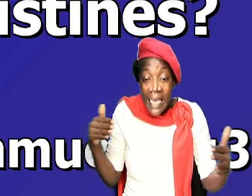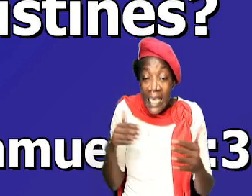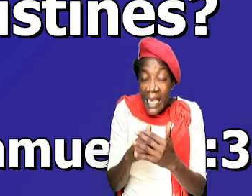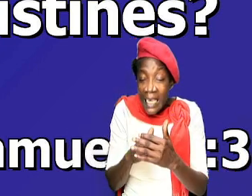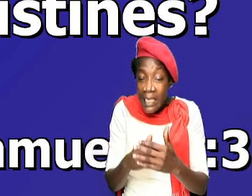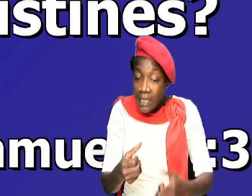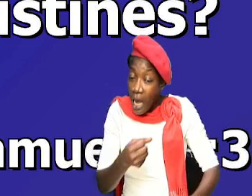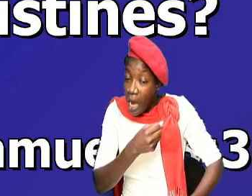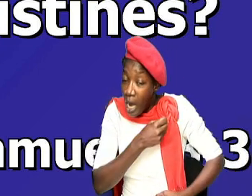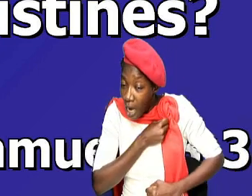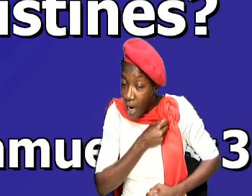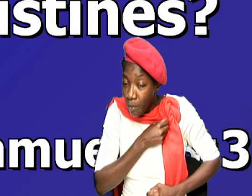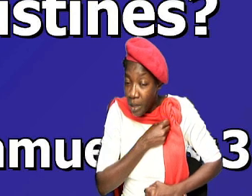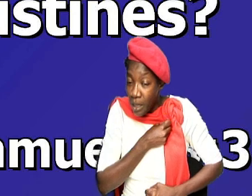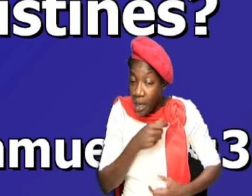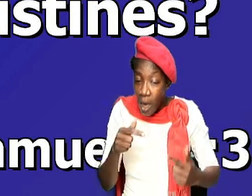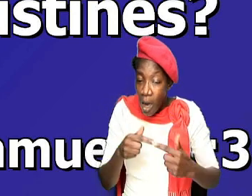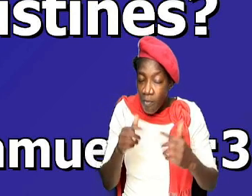the Philistine?